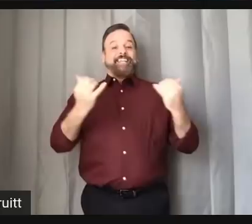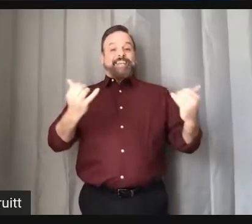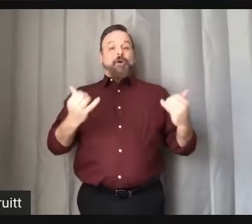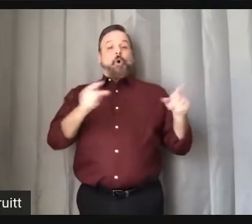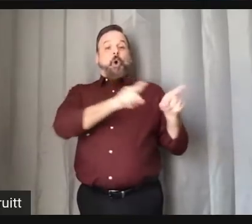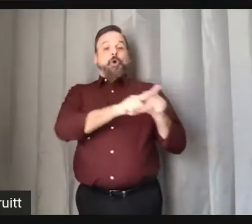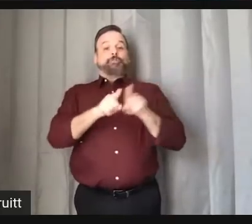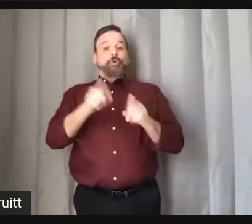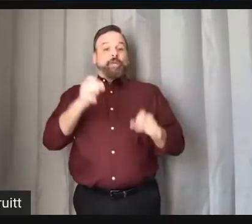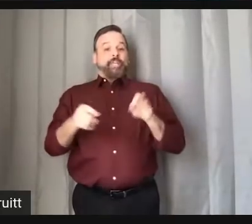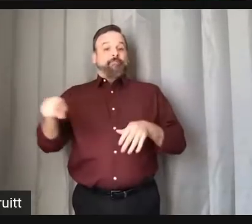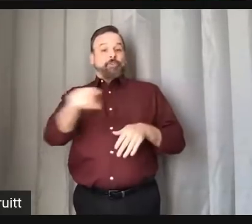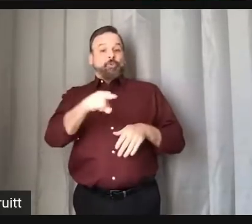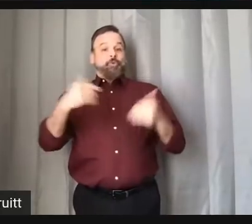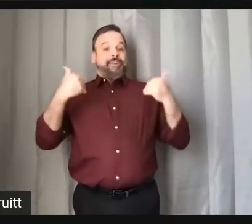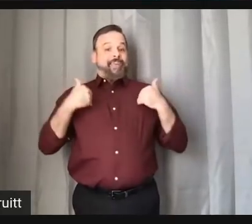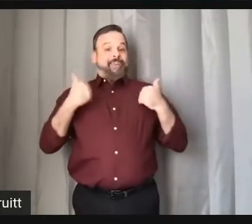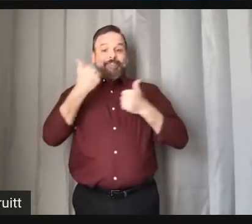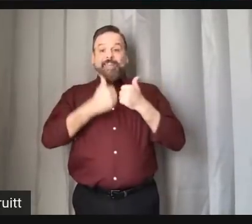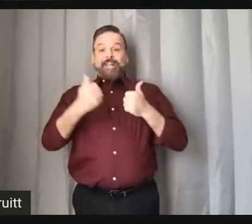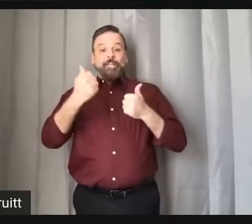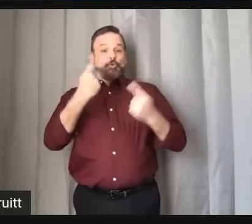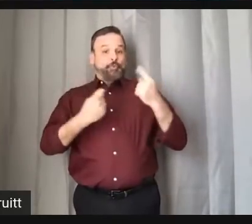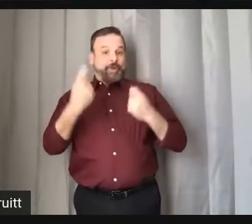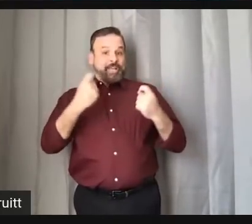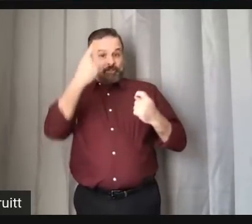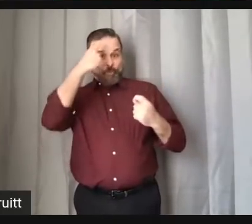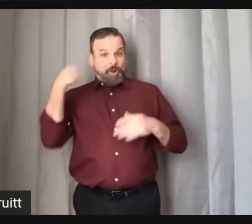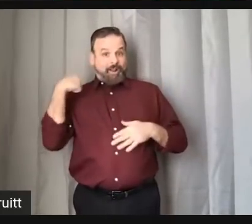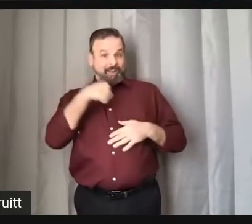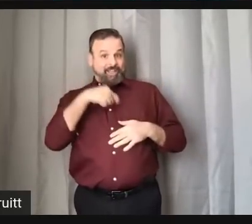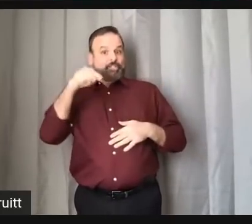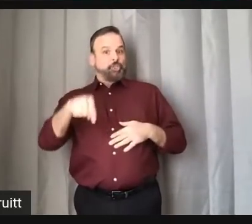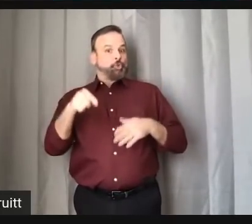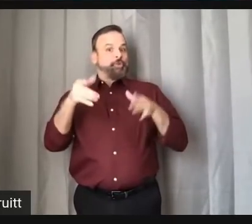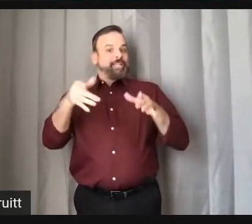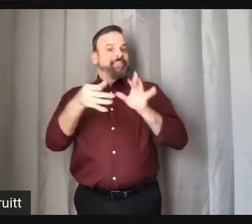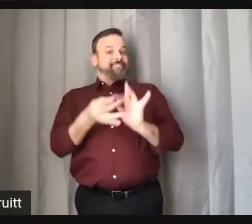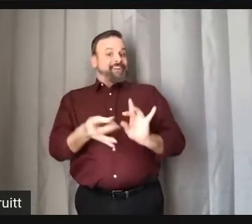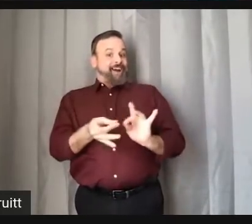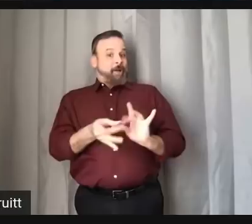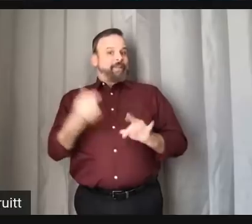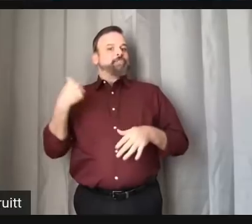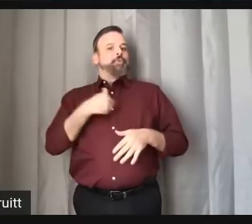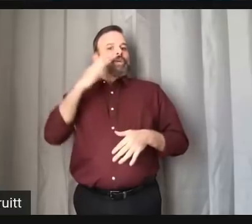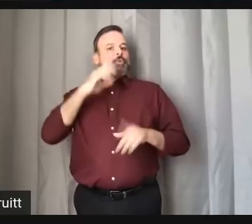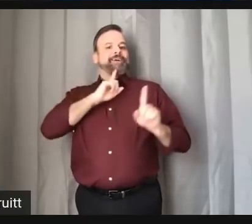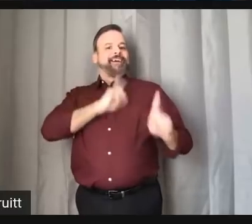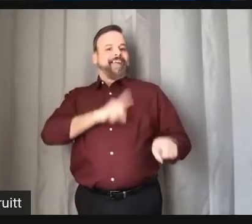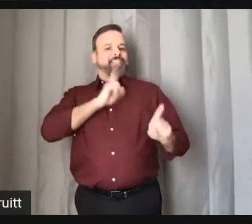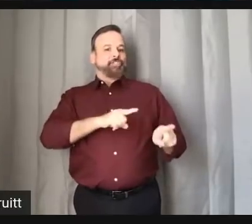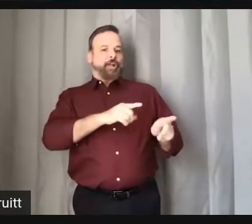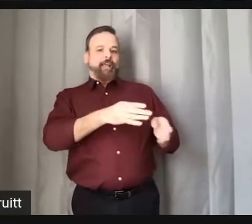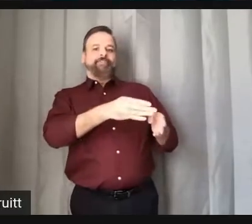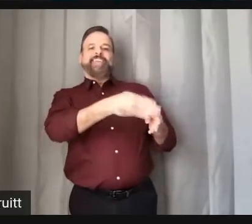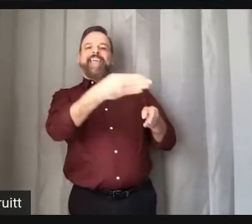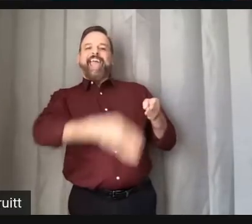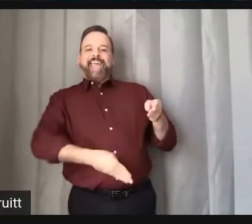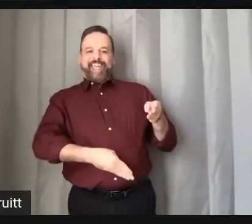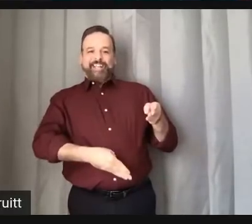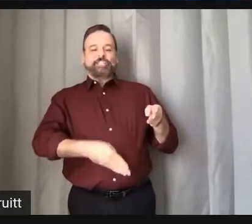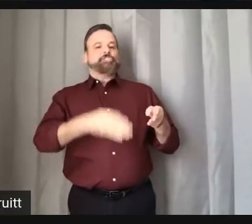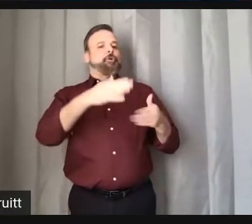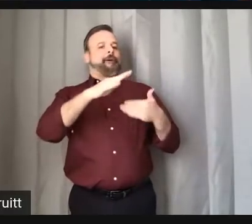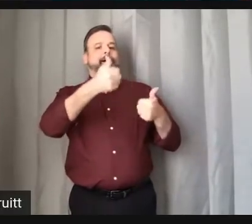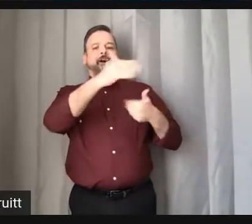Also, if you guys have any questions for us, you can leave them in the comments and we're going to be answering those at the end. So just leave all